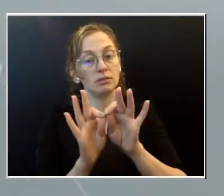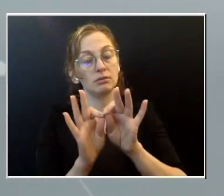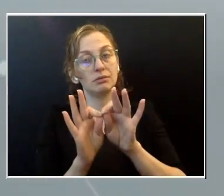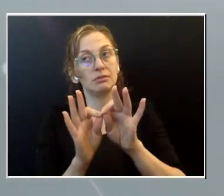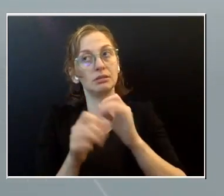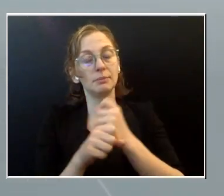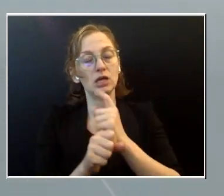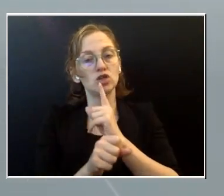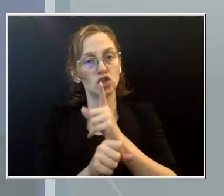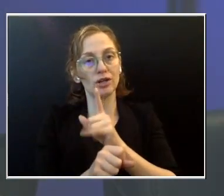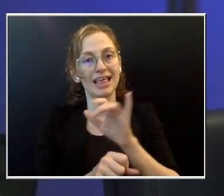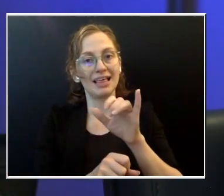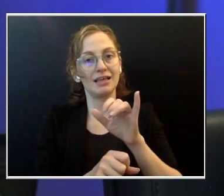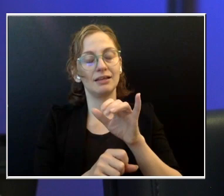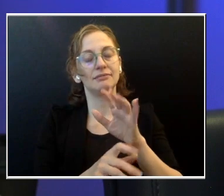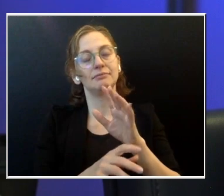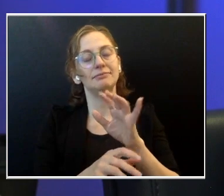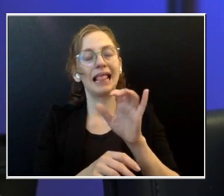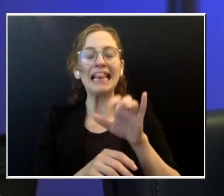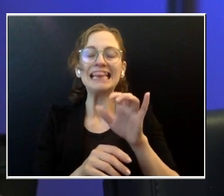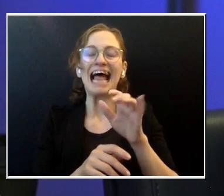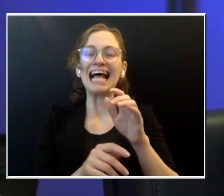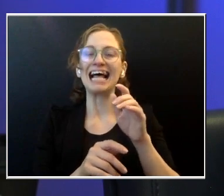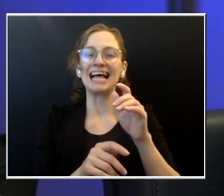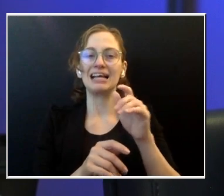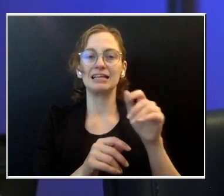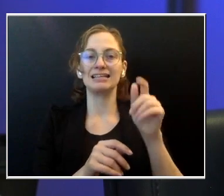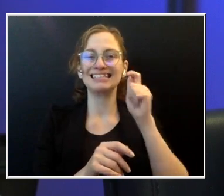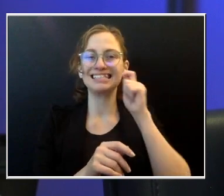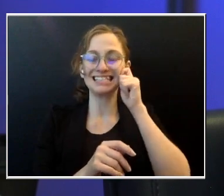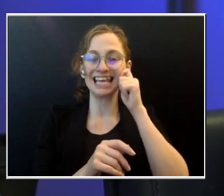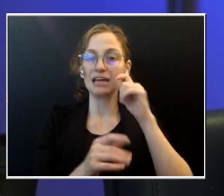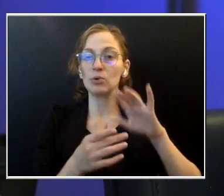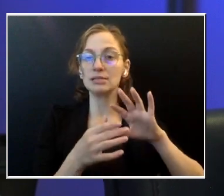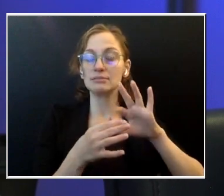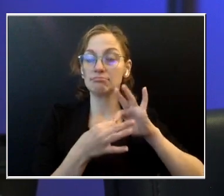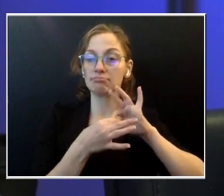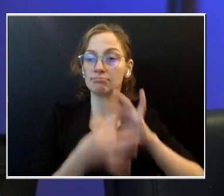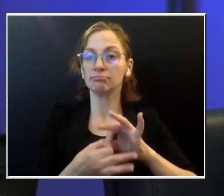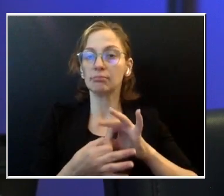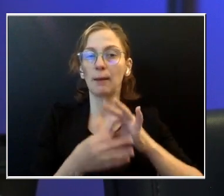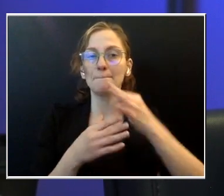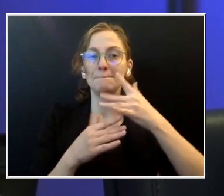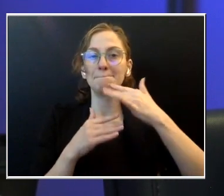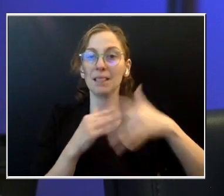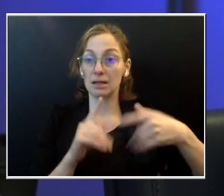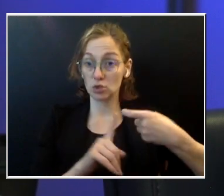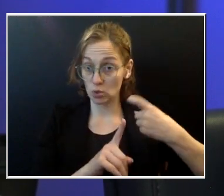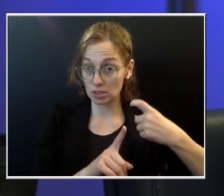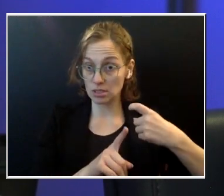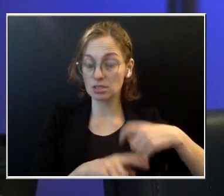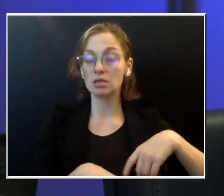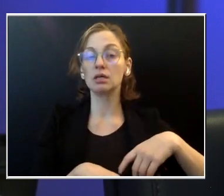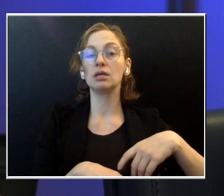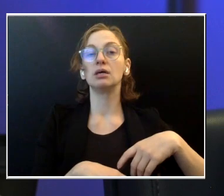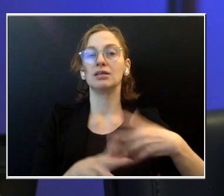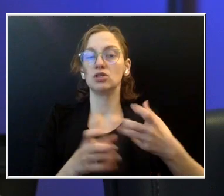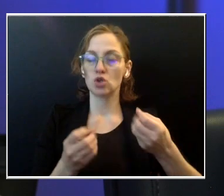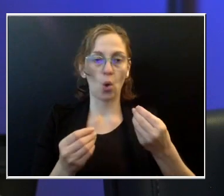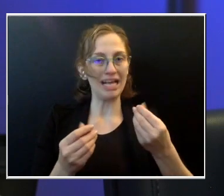blood source so that it was alive and viable. And she brought that over to my